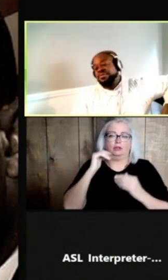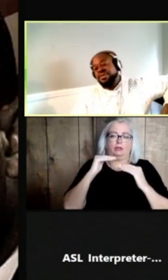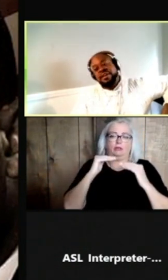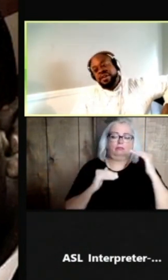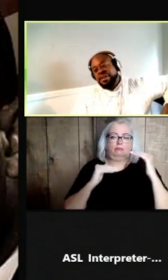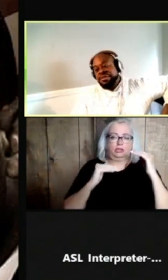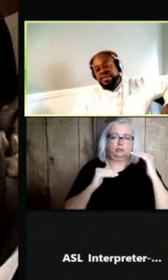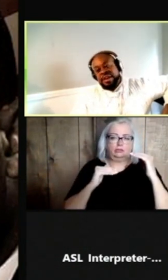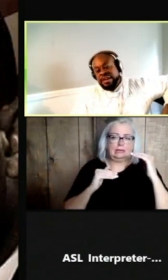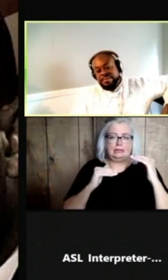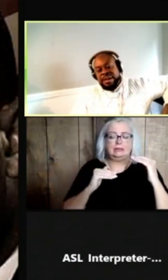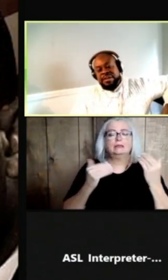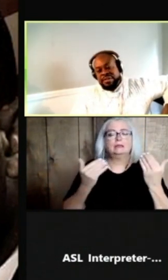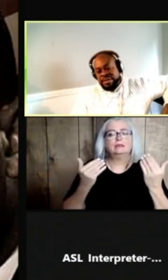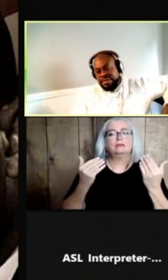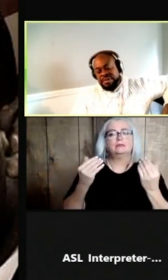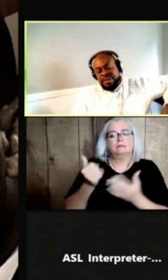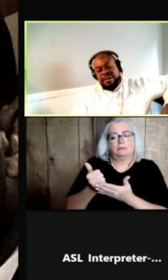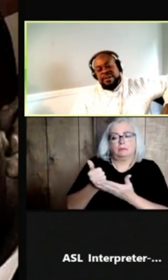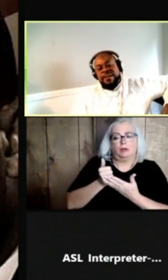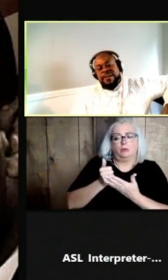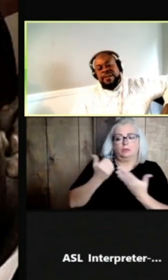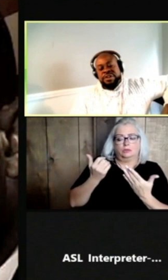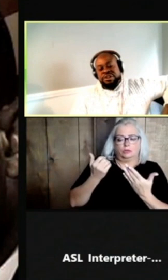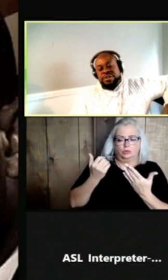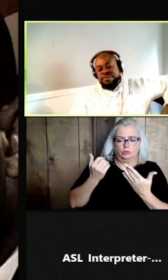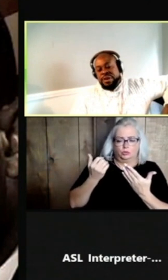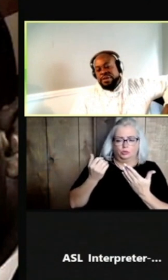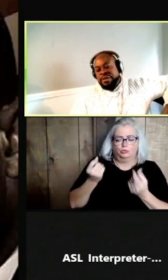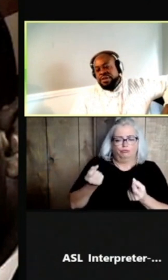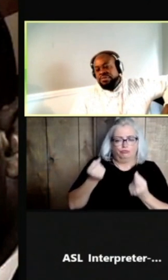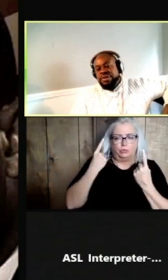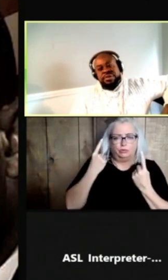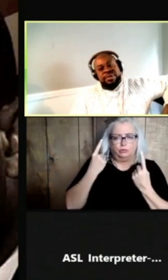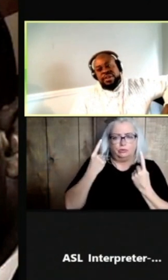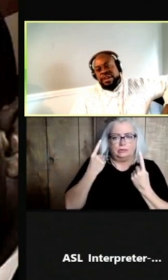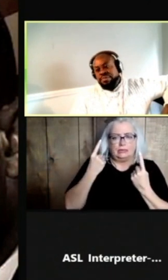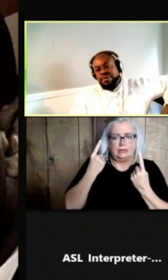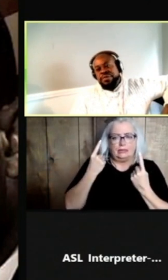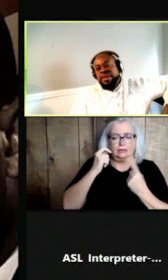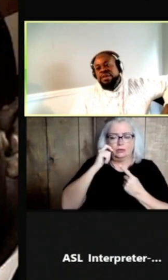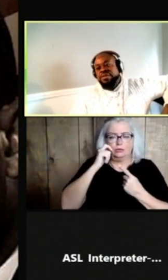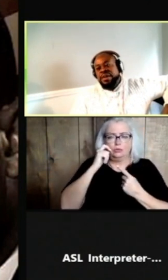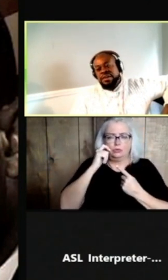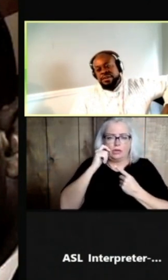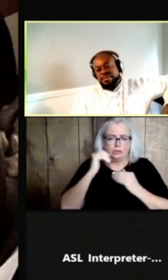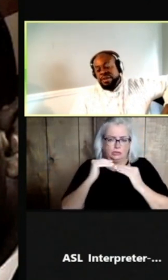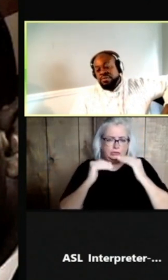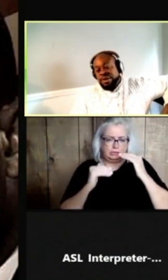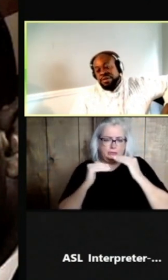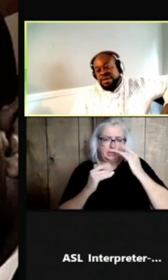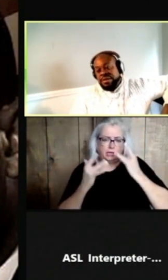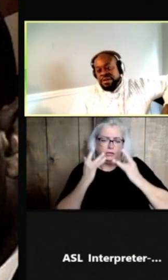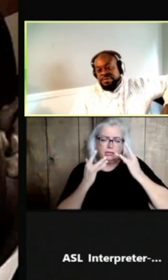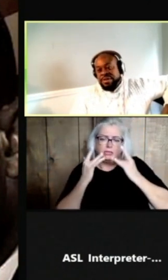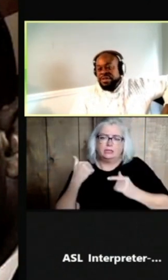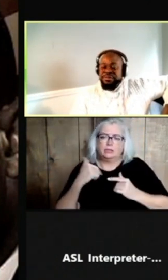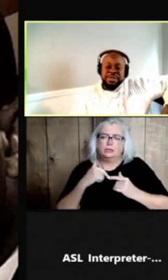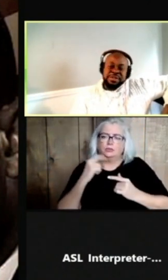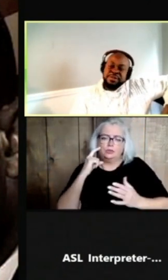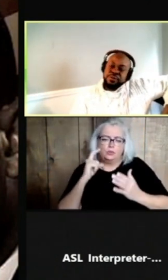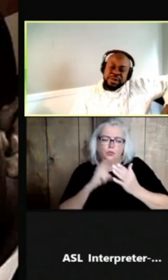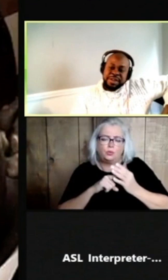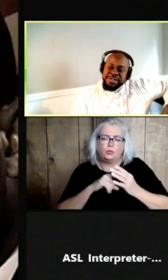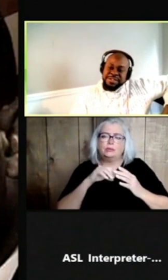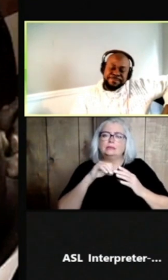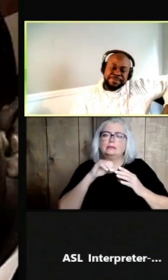gives us a way of understanding and making sense of the racial disparities that we're noticing in both the health outcomes and the wealth outcomes as they